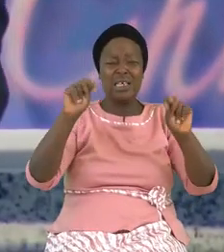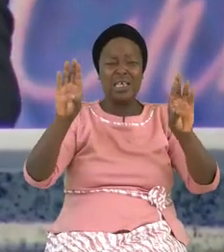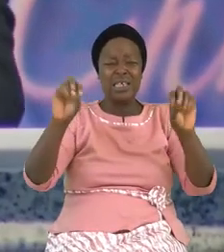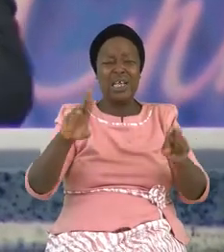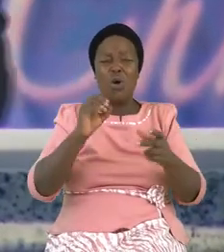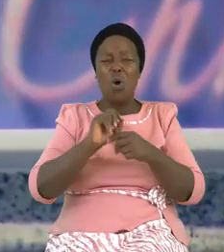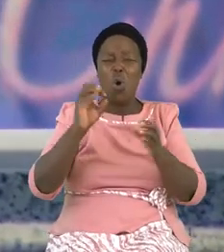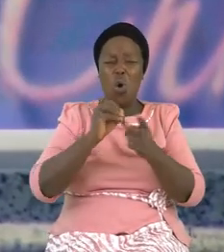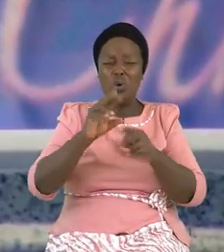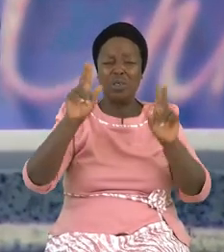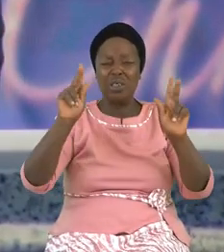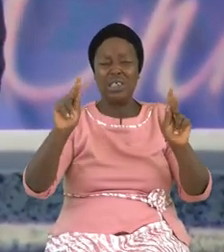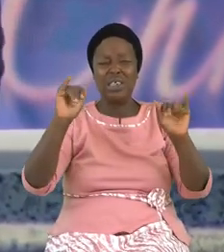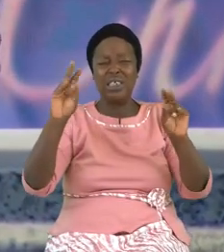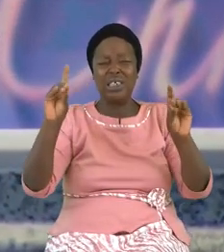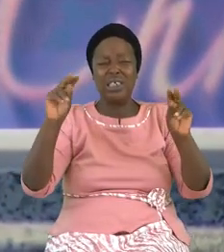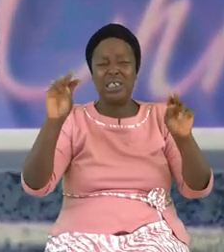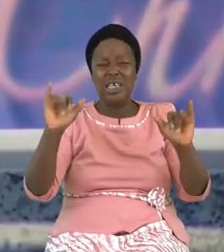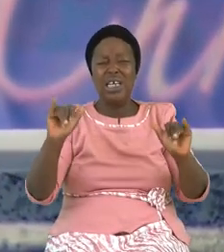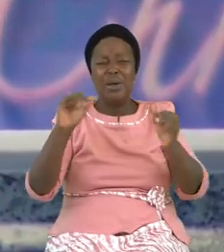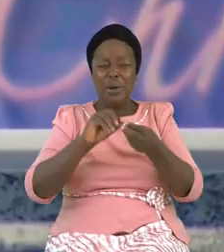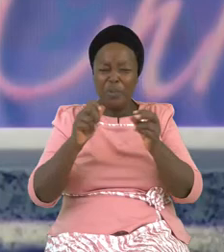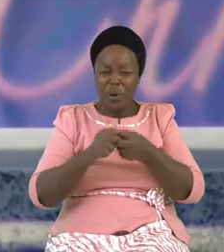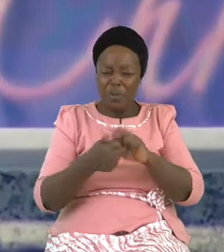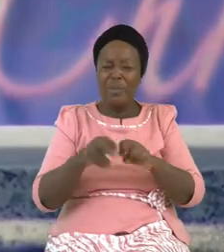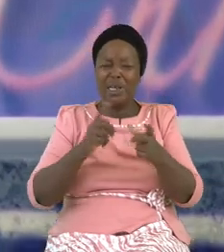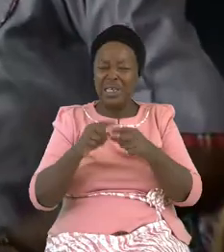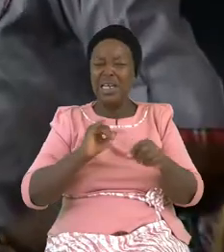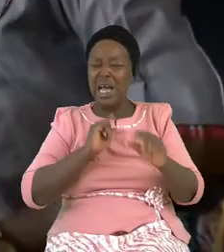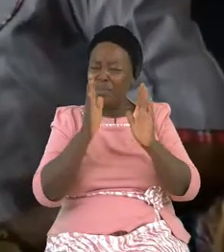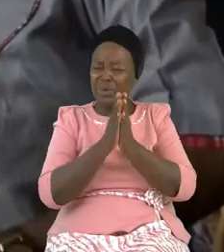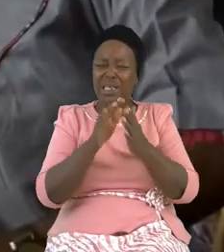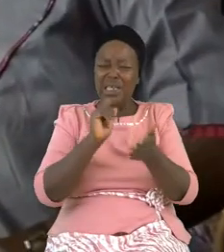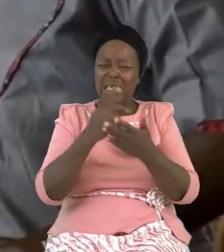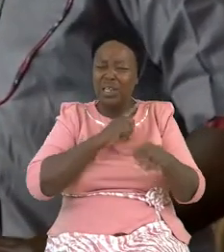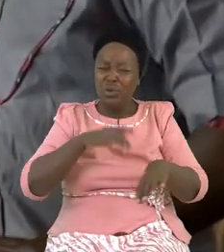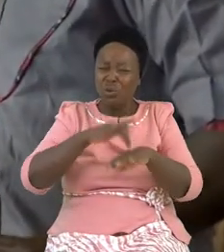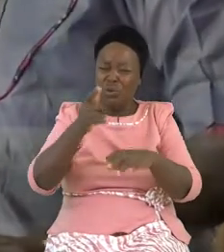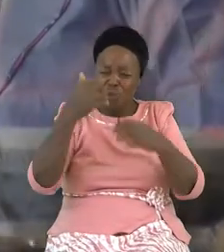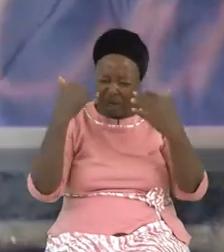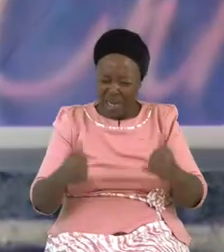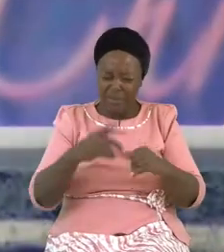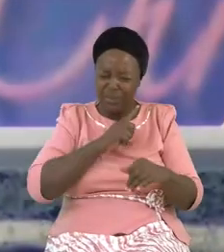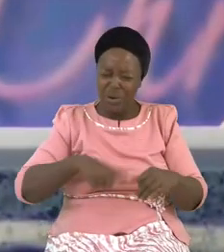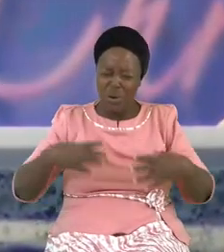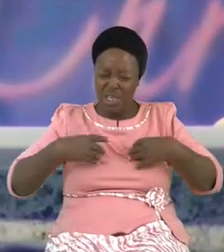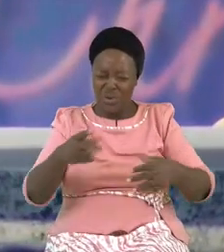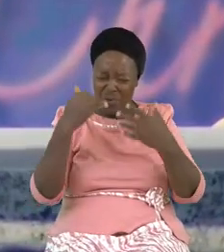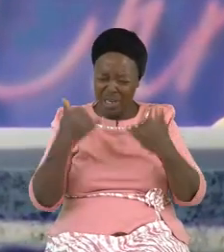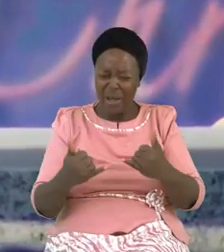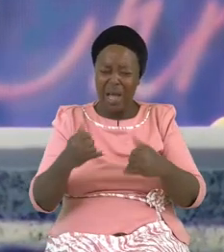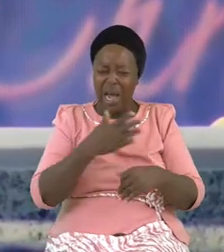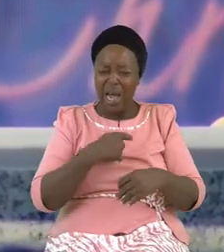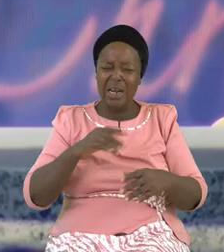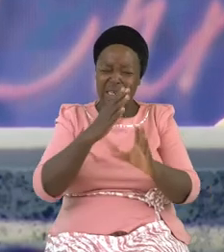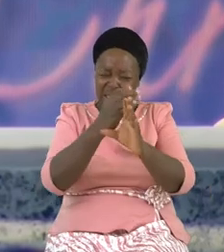you've been going through that this is. And I pray the Lord touch you right now. The Lord heal you right now and